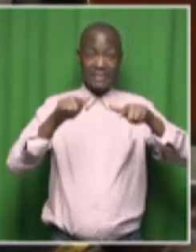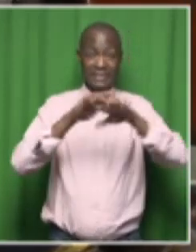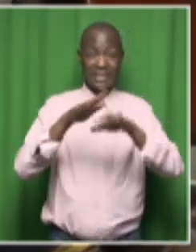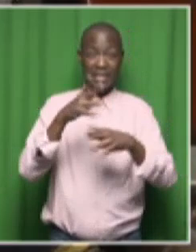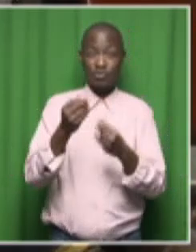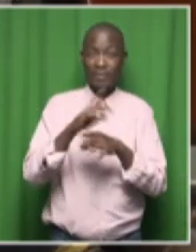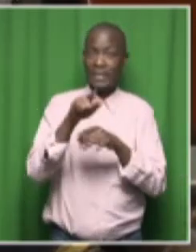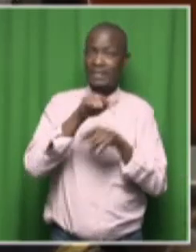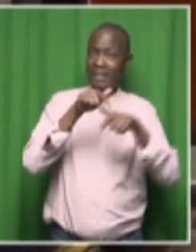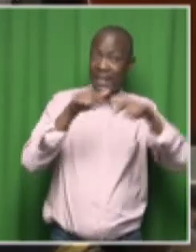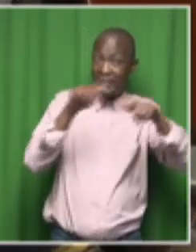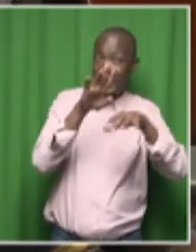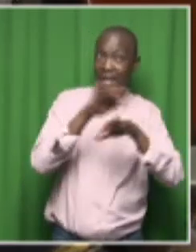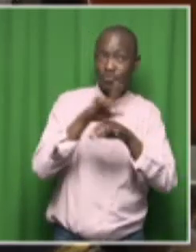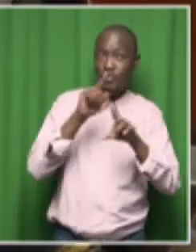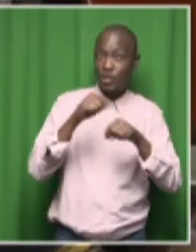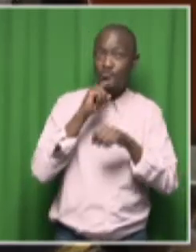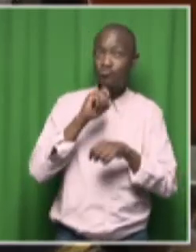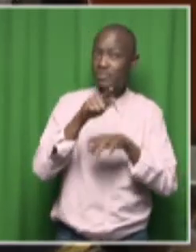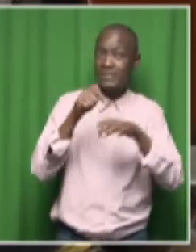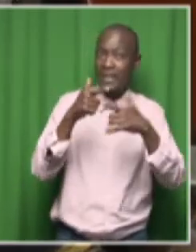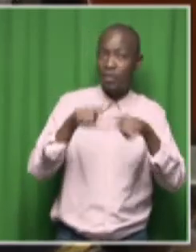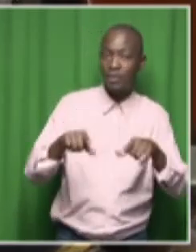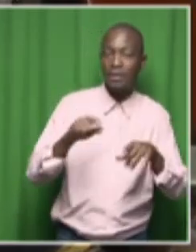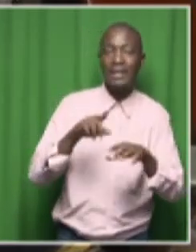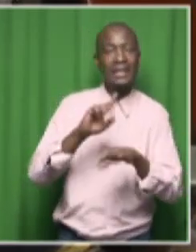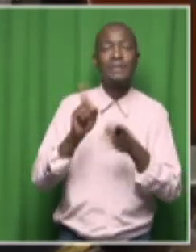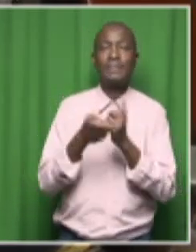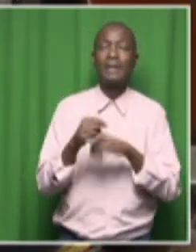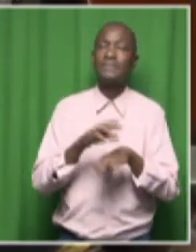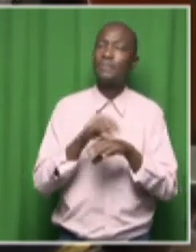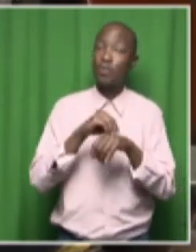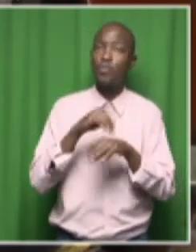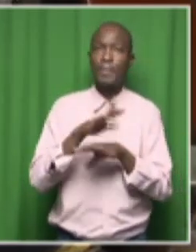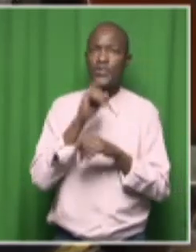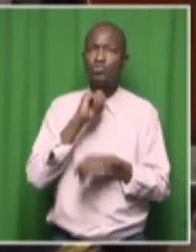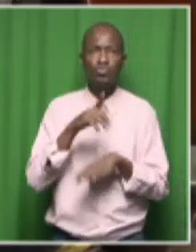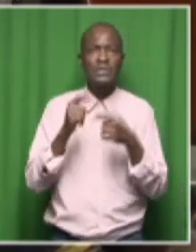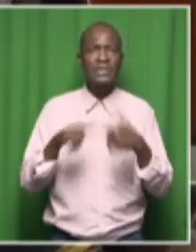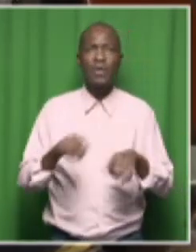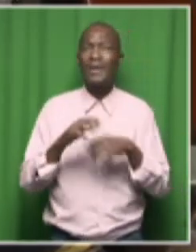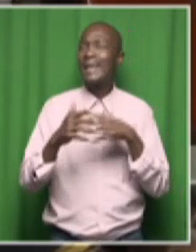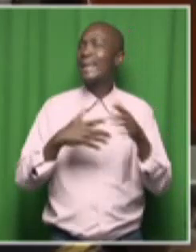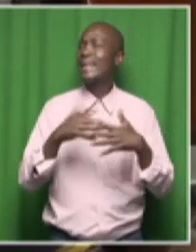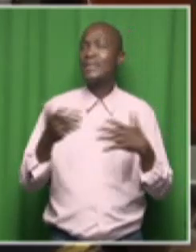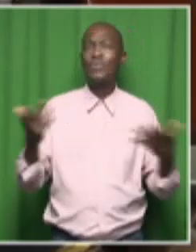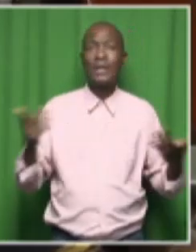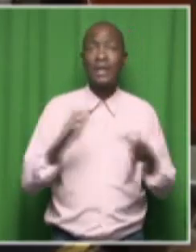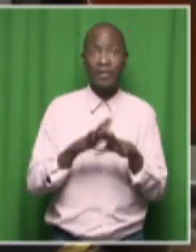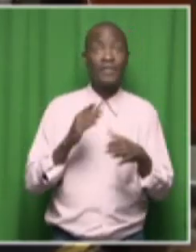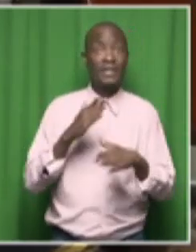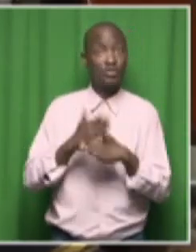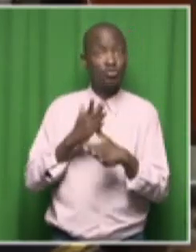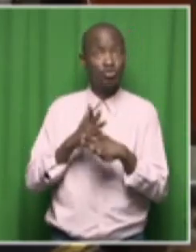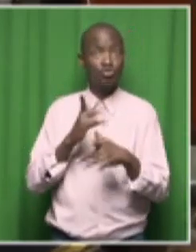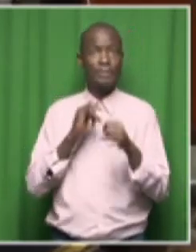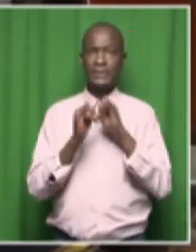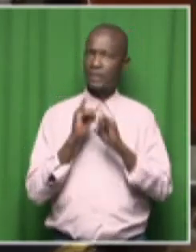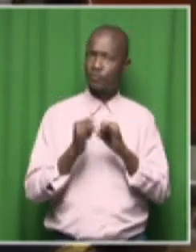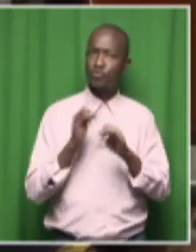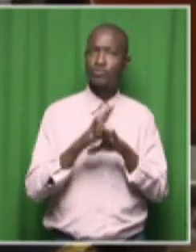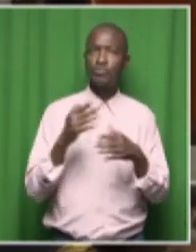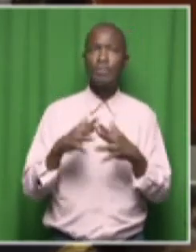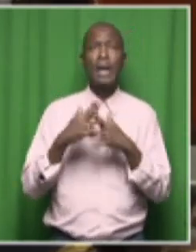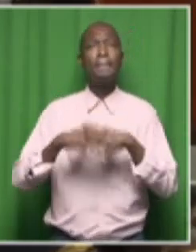used, then it becomes a problem. Yeah. So we should be able to use these languages everywhere, even in terms of job interviews. We can,